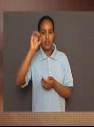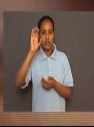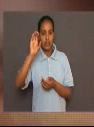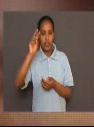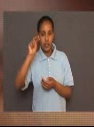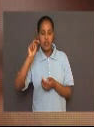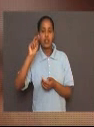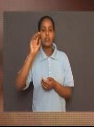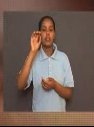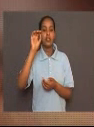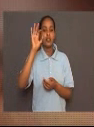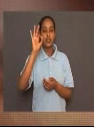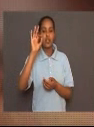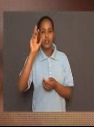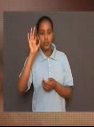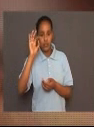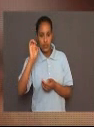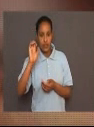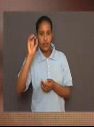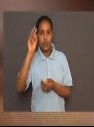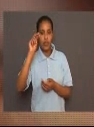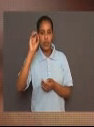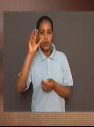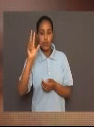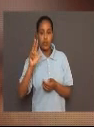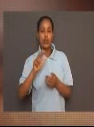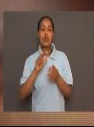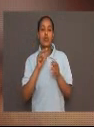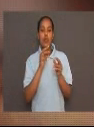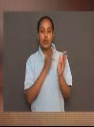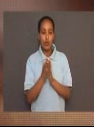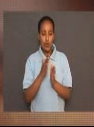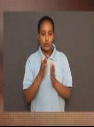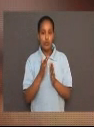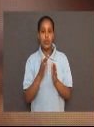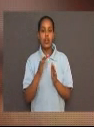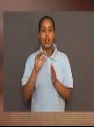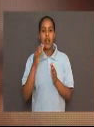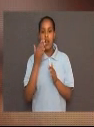iron 3 nitrate reacts and produces a red solution.